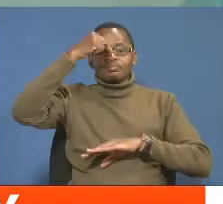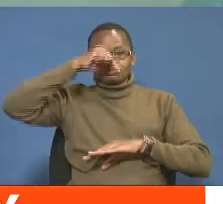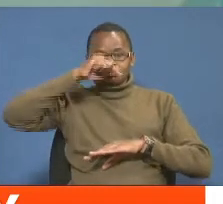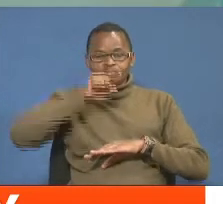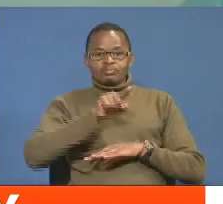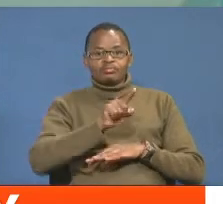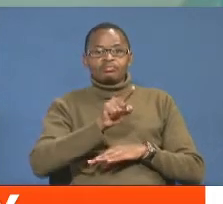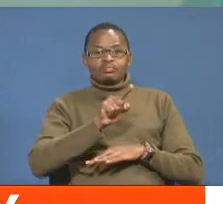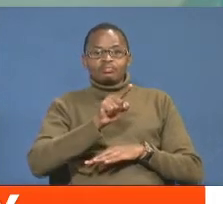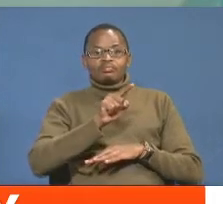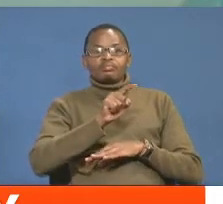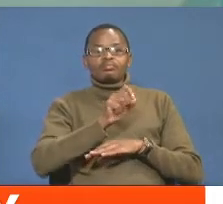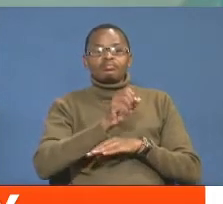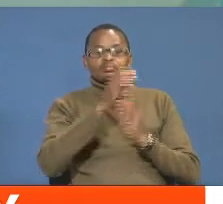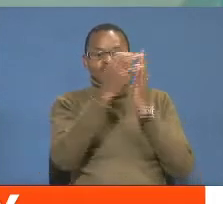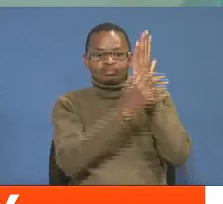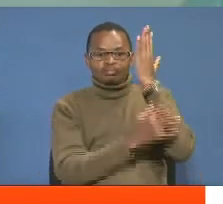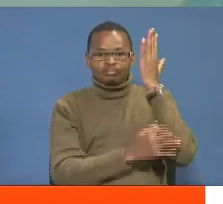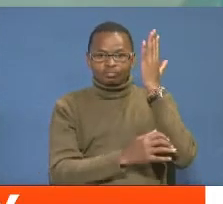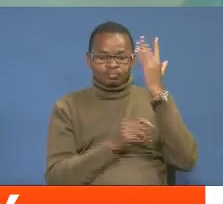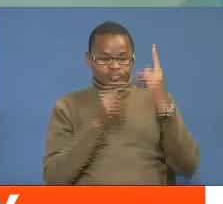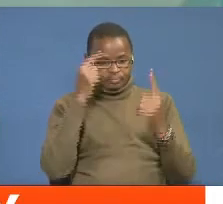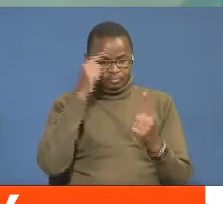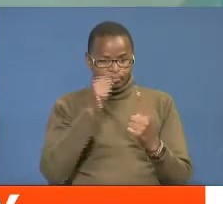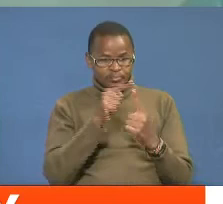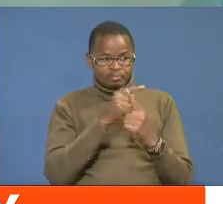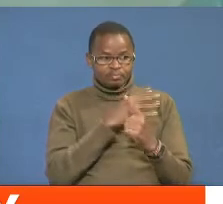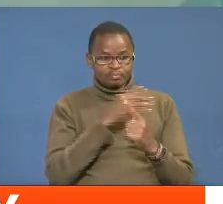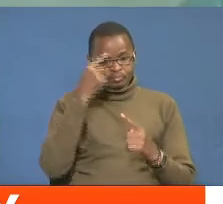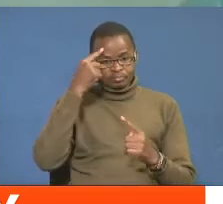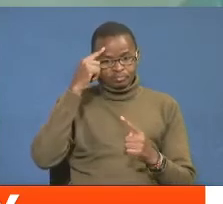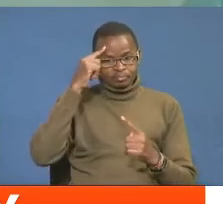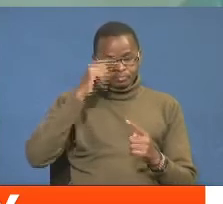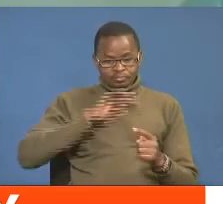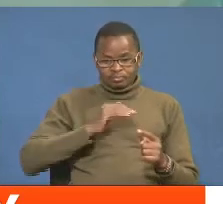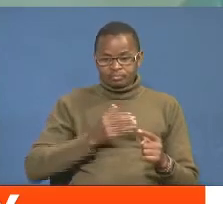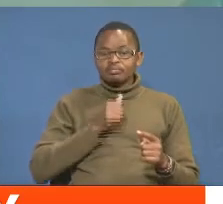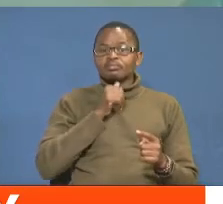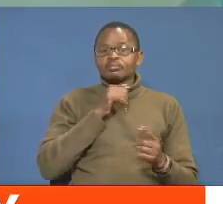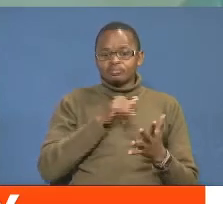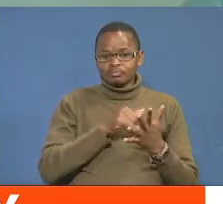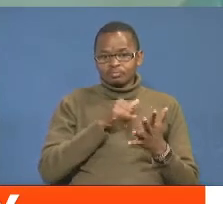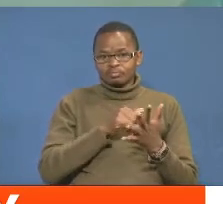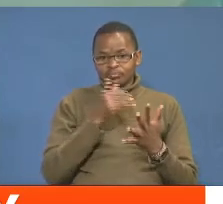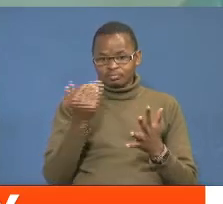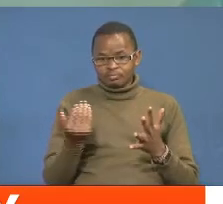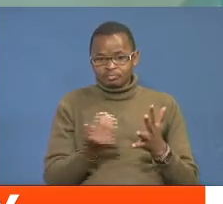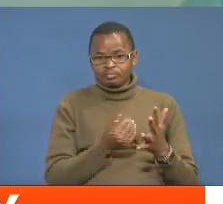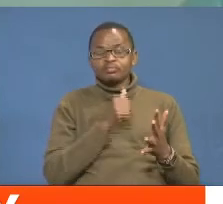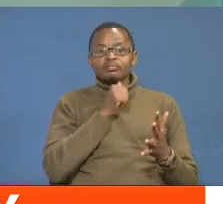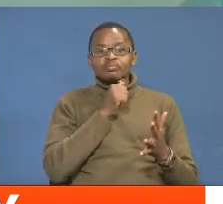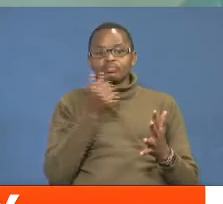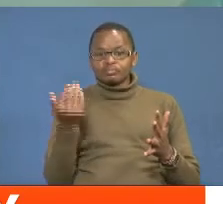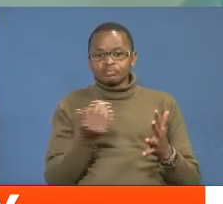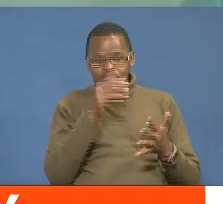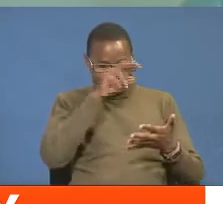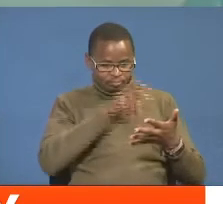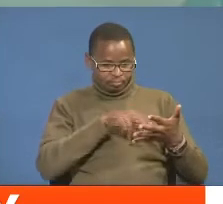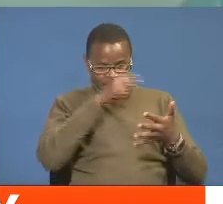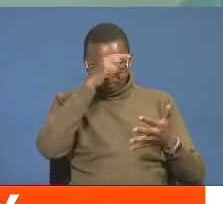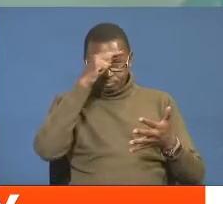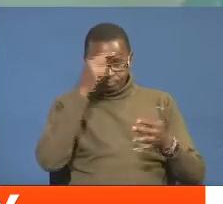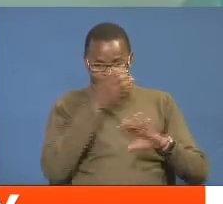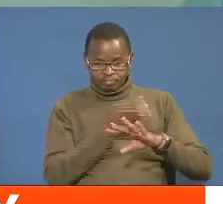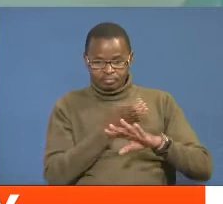this is the vulnerable population and should be targeted for that. I think the pregnant women were not included and the children were not included in the study because it's